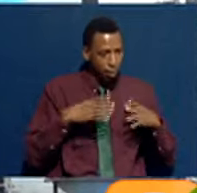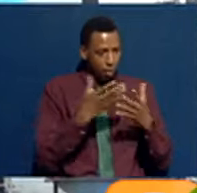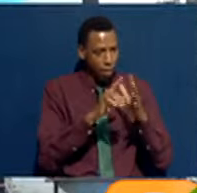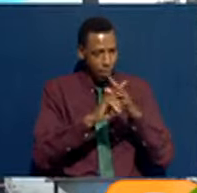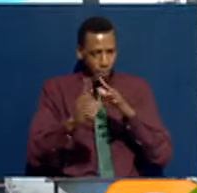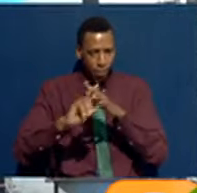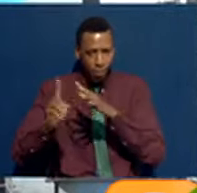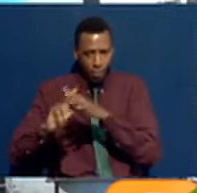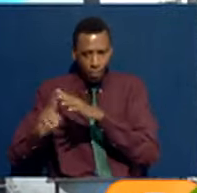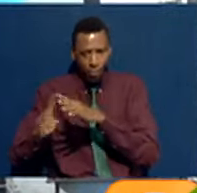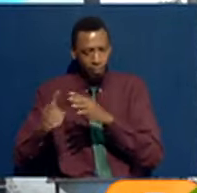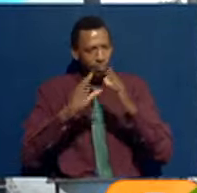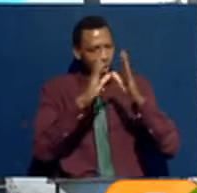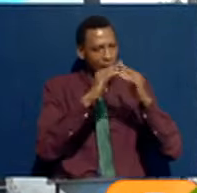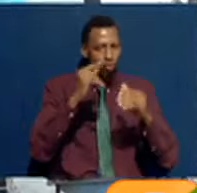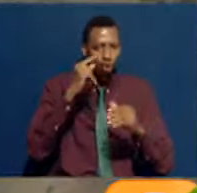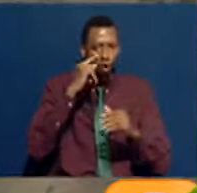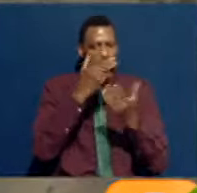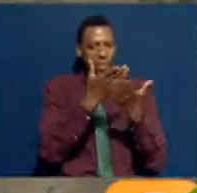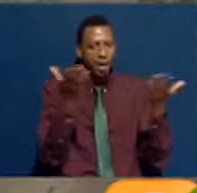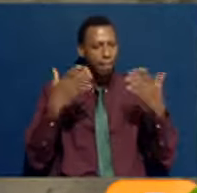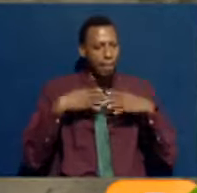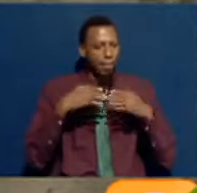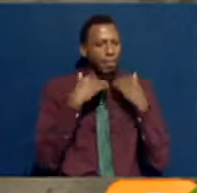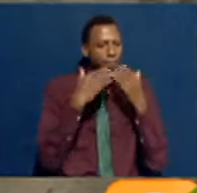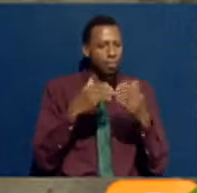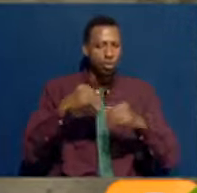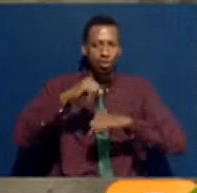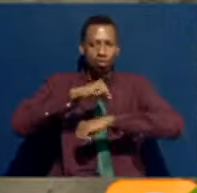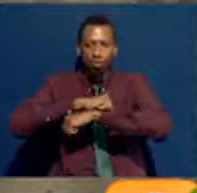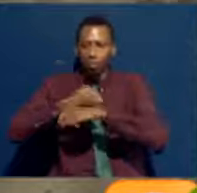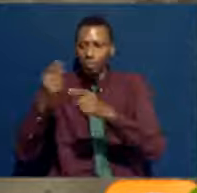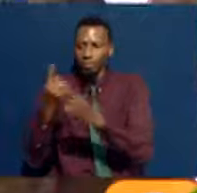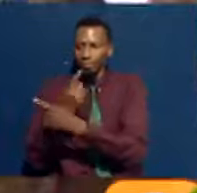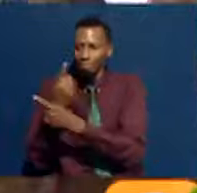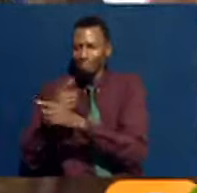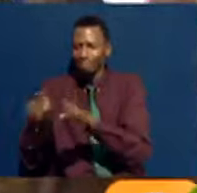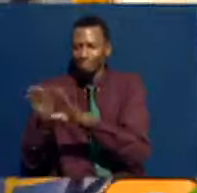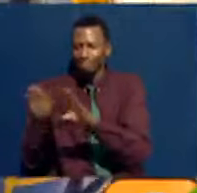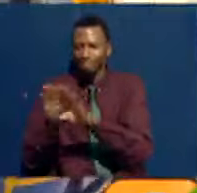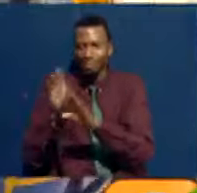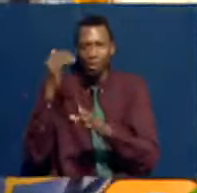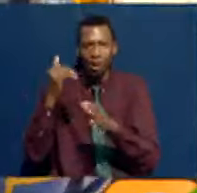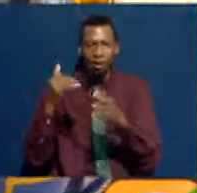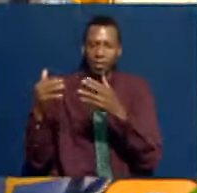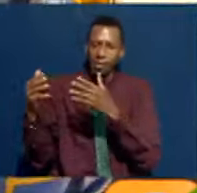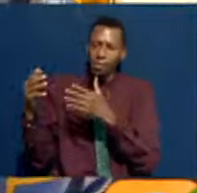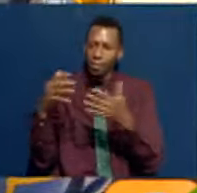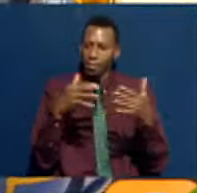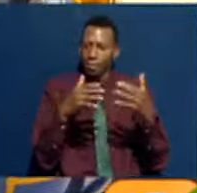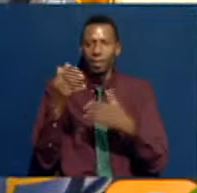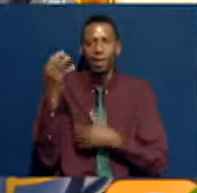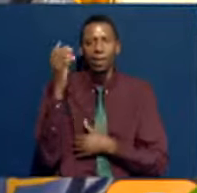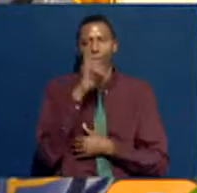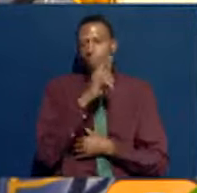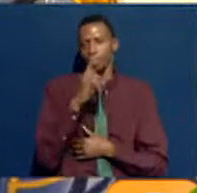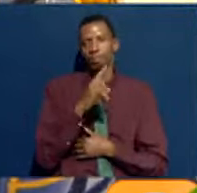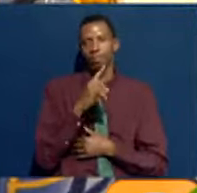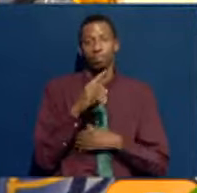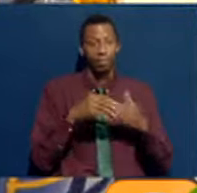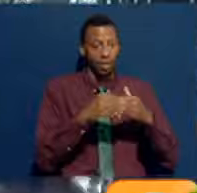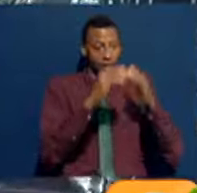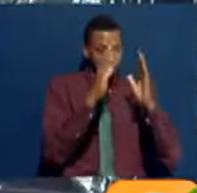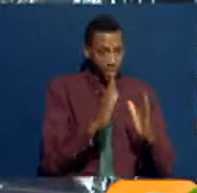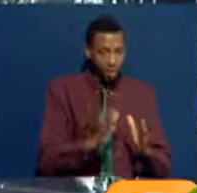behind deserted homes, with 7 schools closed due to the escalating tensions. Leaders from Kericho County, led by Governor